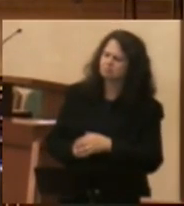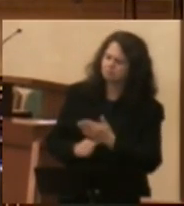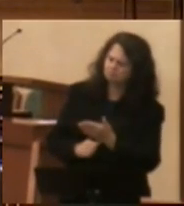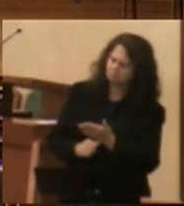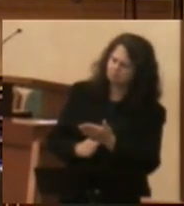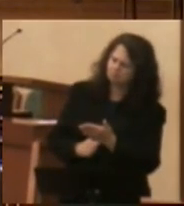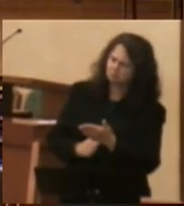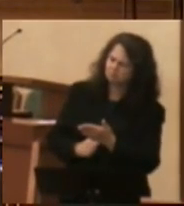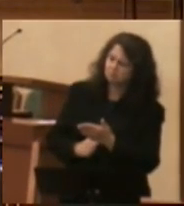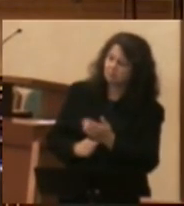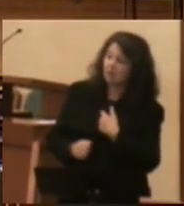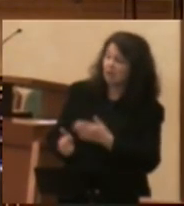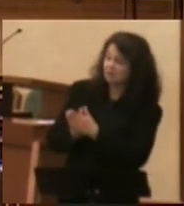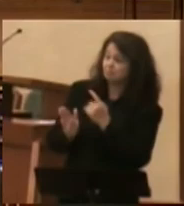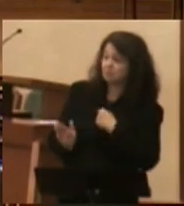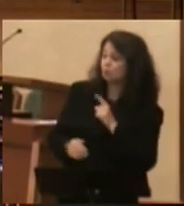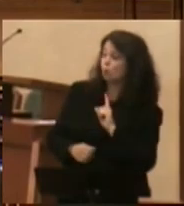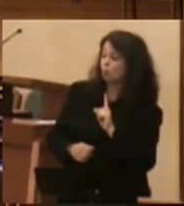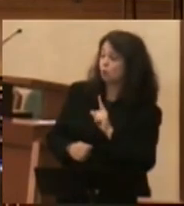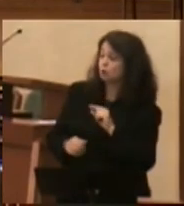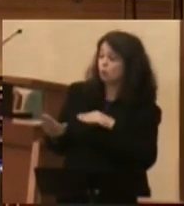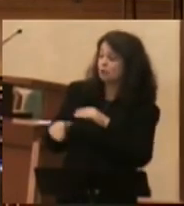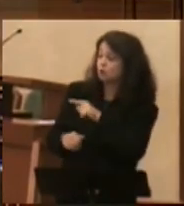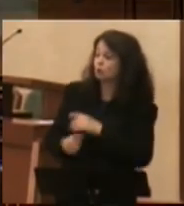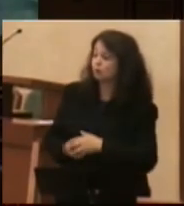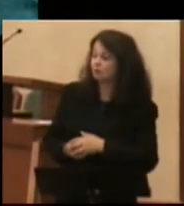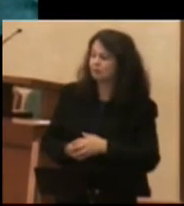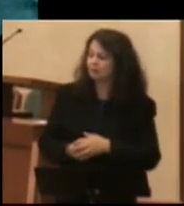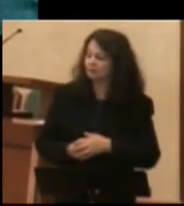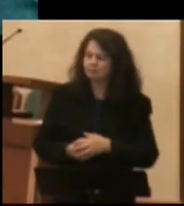the water. Jesus says, come.